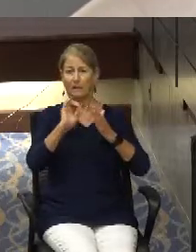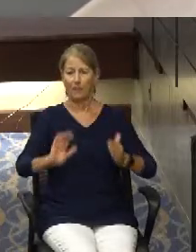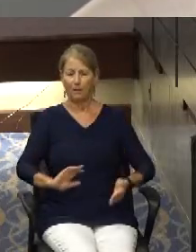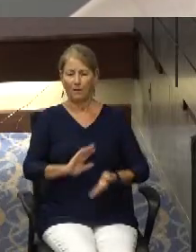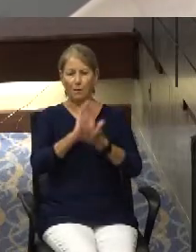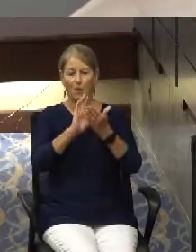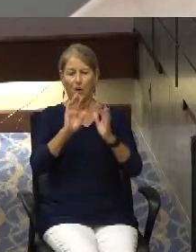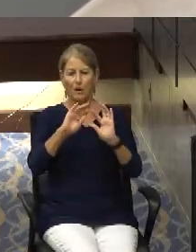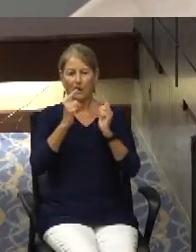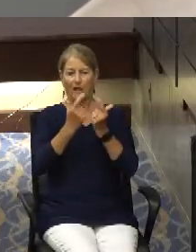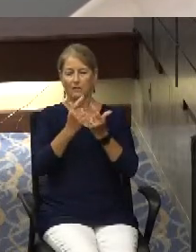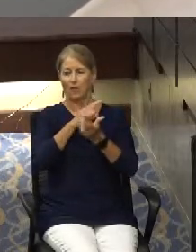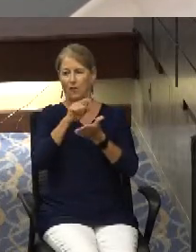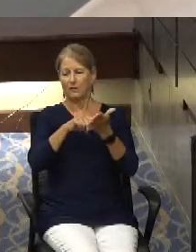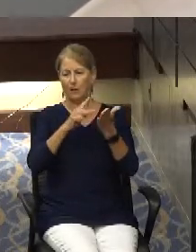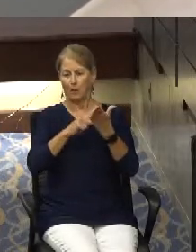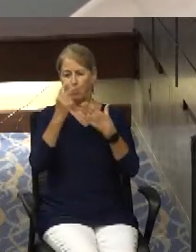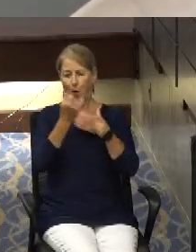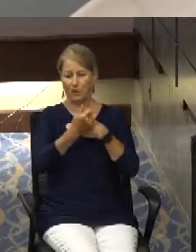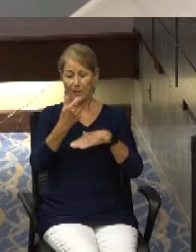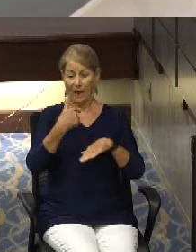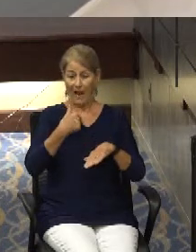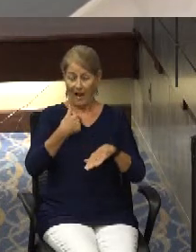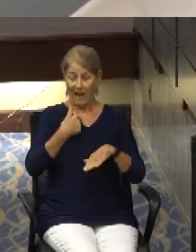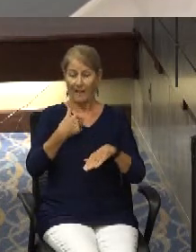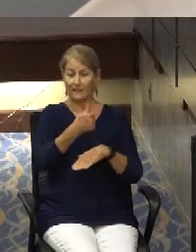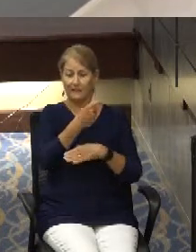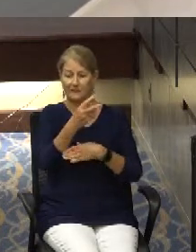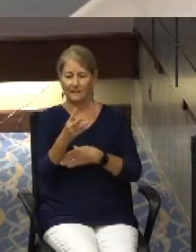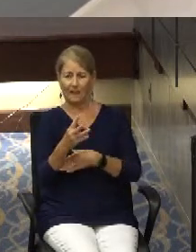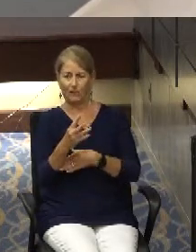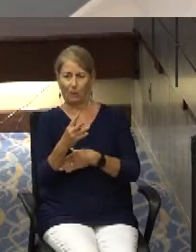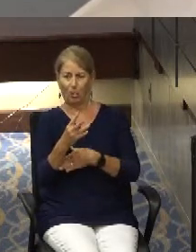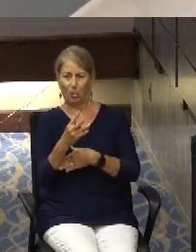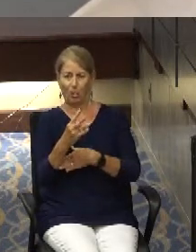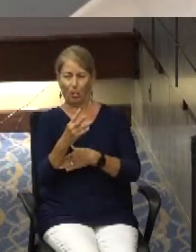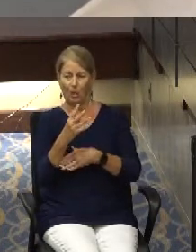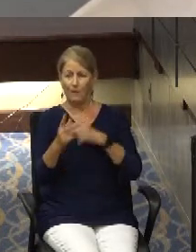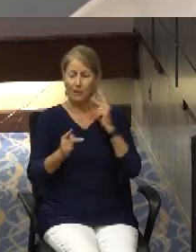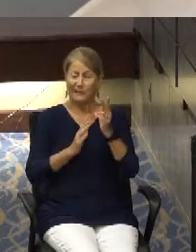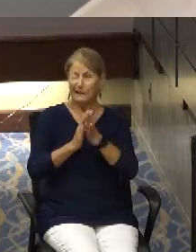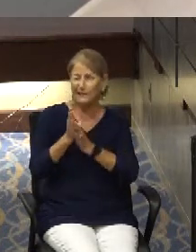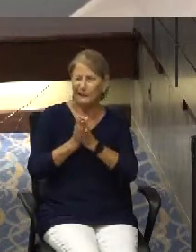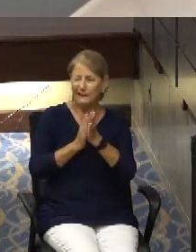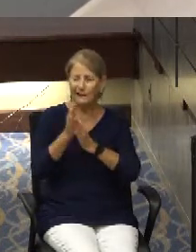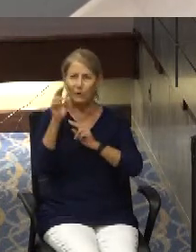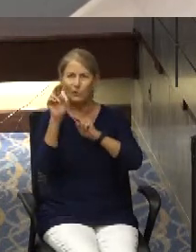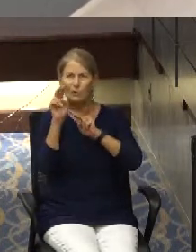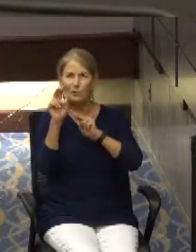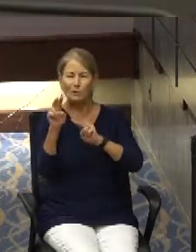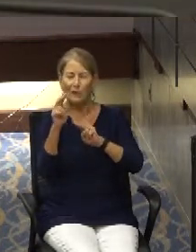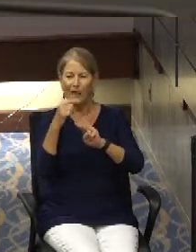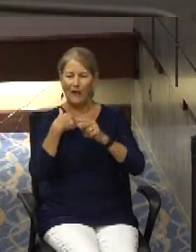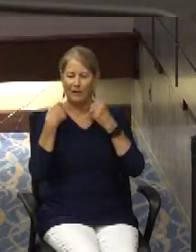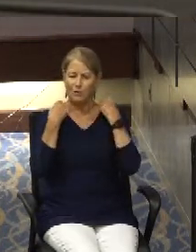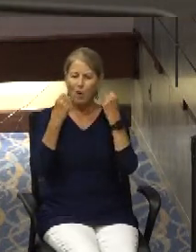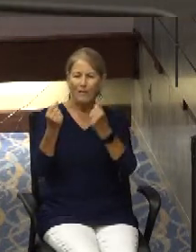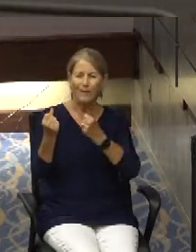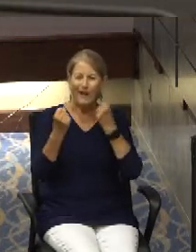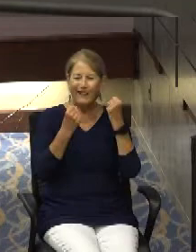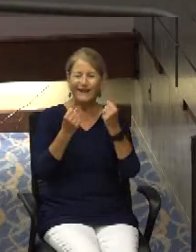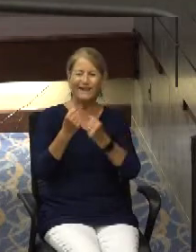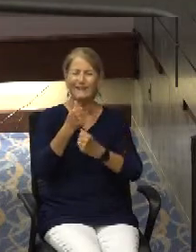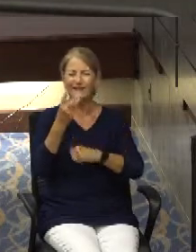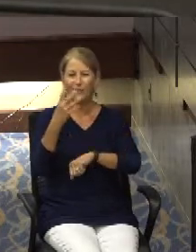update. This is a project that I and several District 4 residents are eagerly looking forward to. I drive by it several